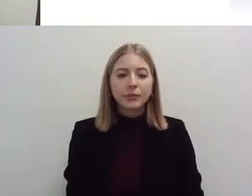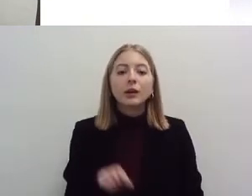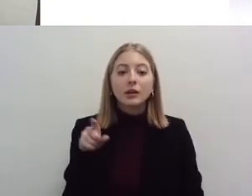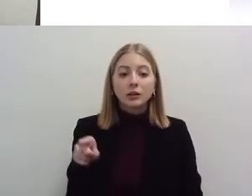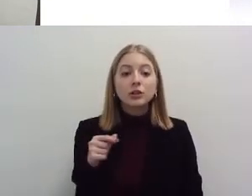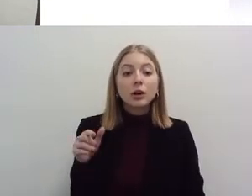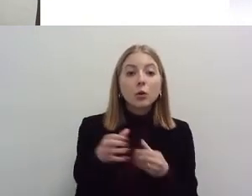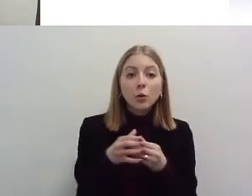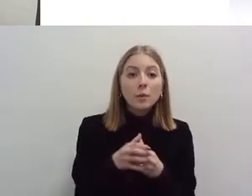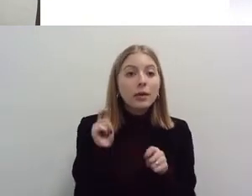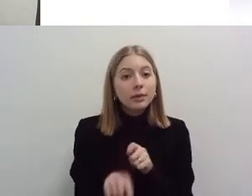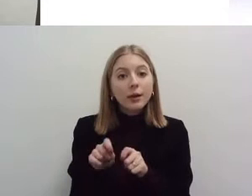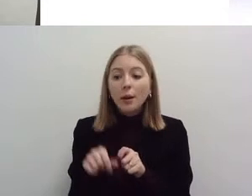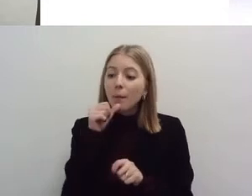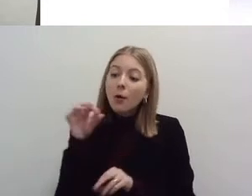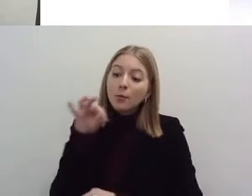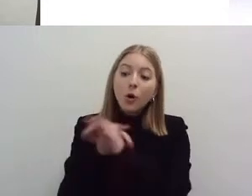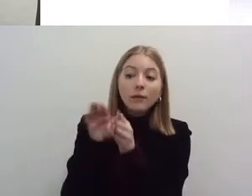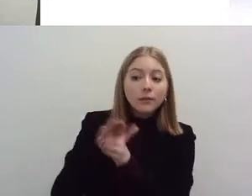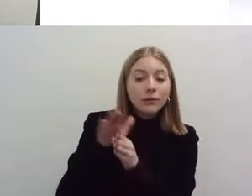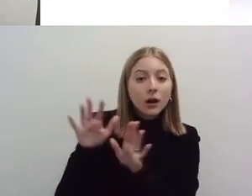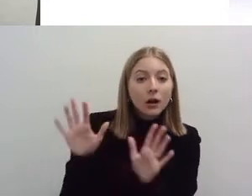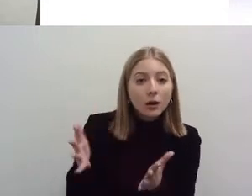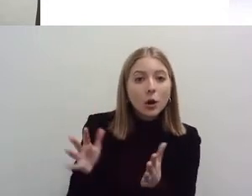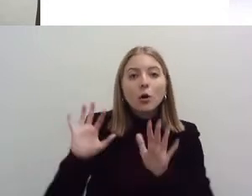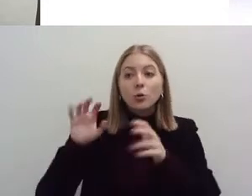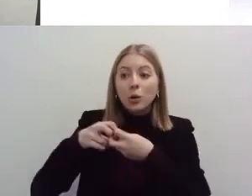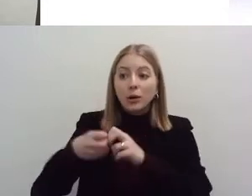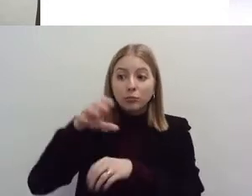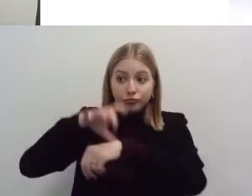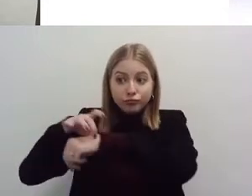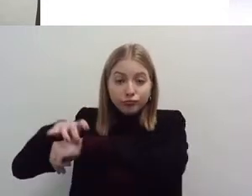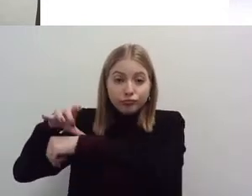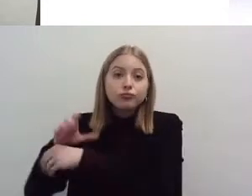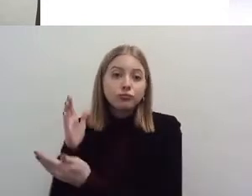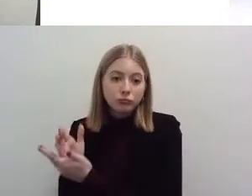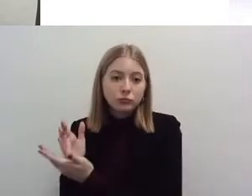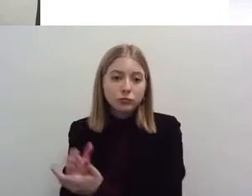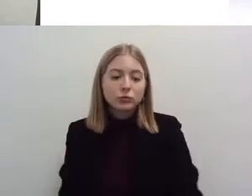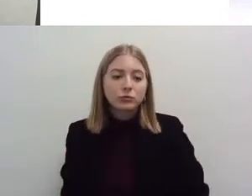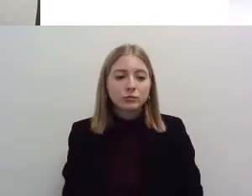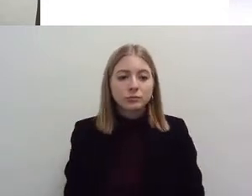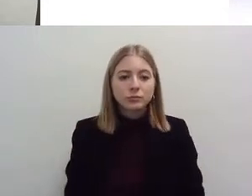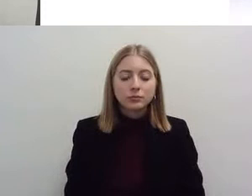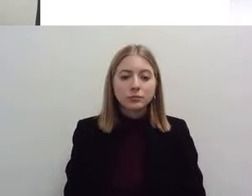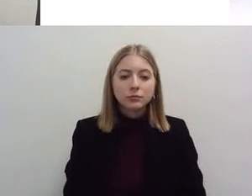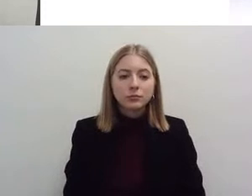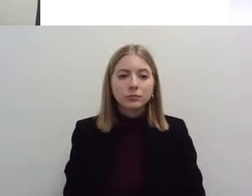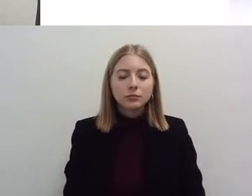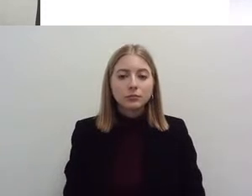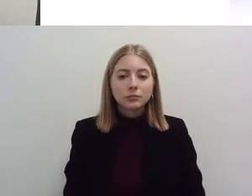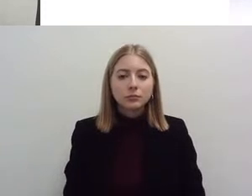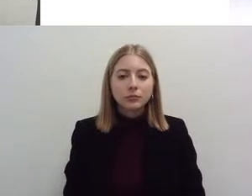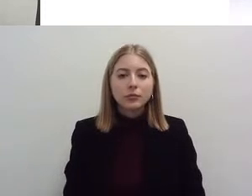the project and its later implementation. And there we have representatives from all of the Nordic countries, as well